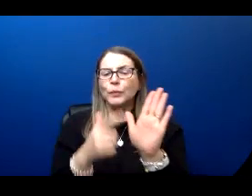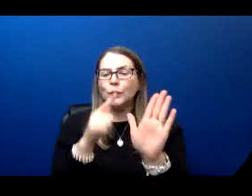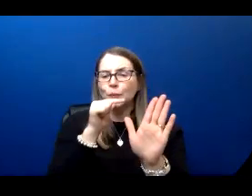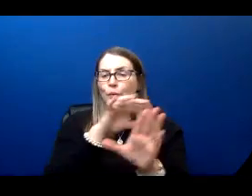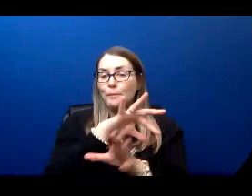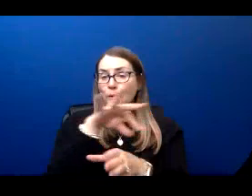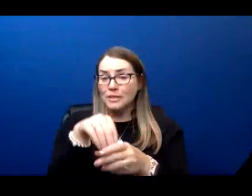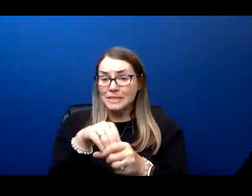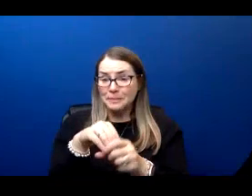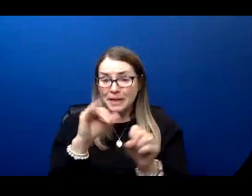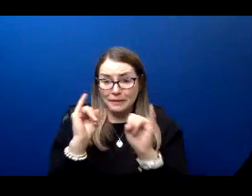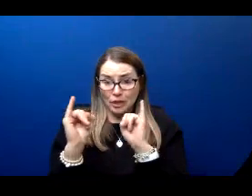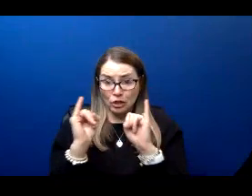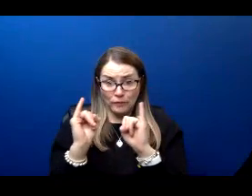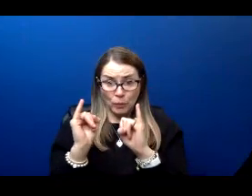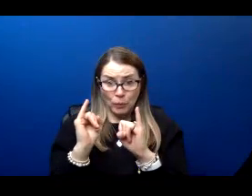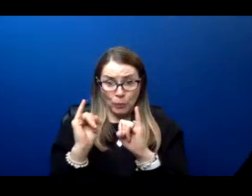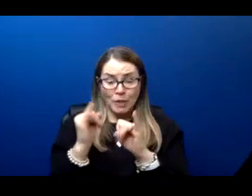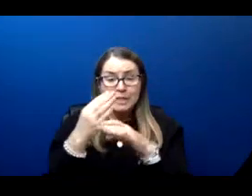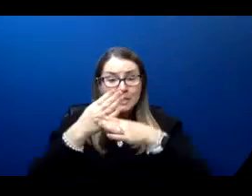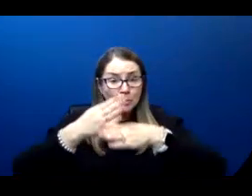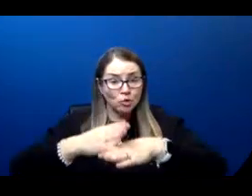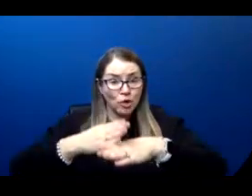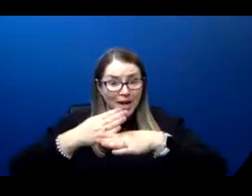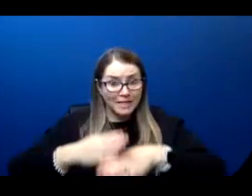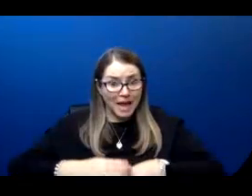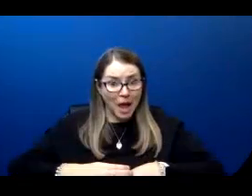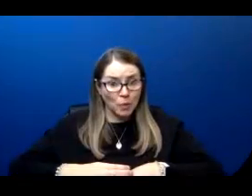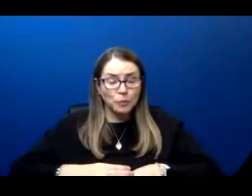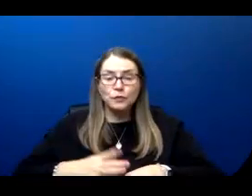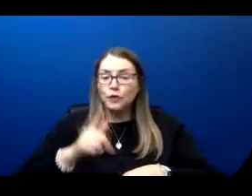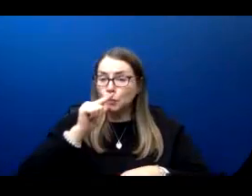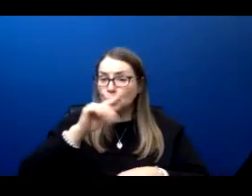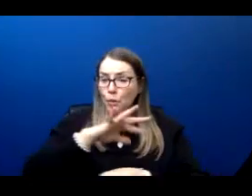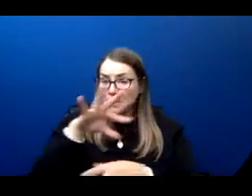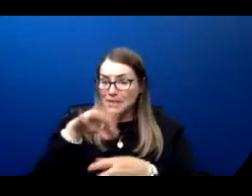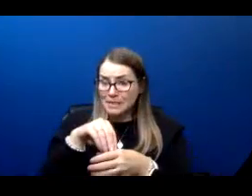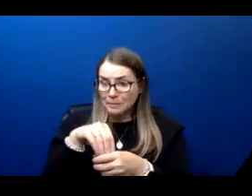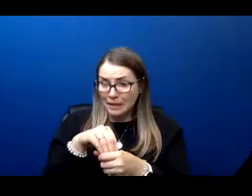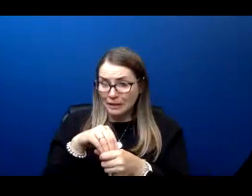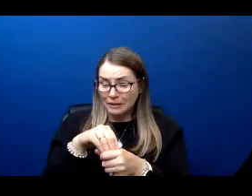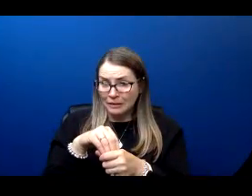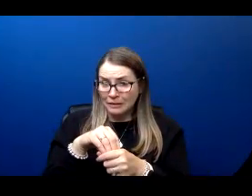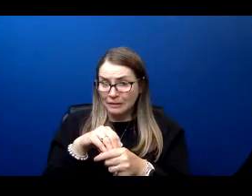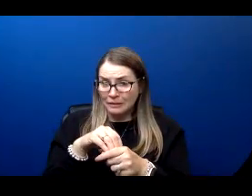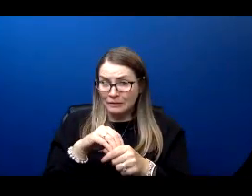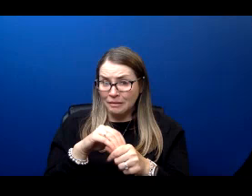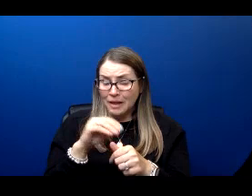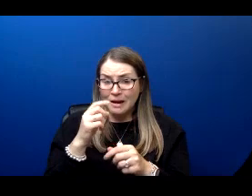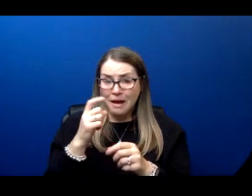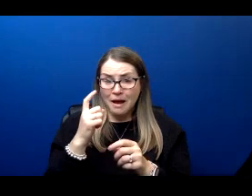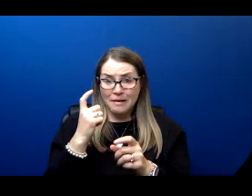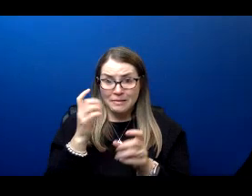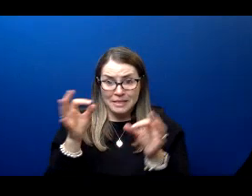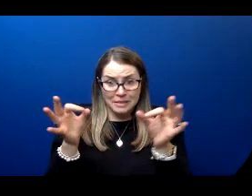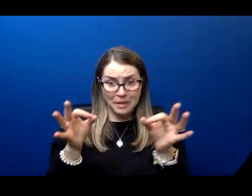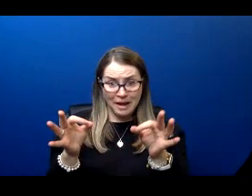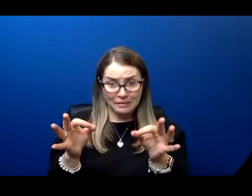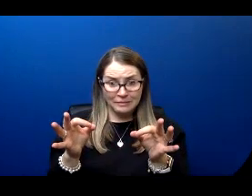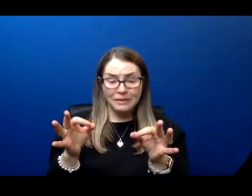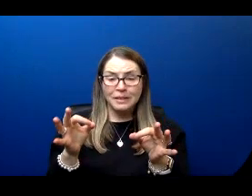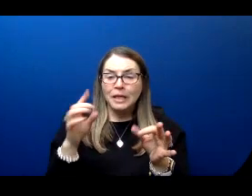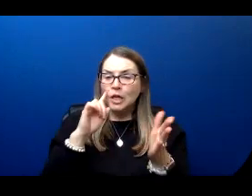in the interviews. So here's a breakdown of who participated. Like I say, the purpose of the interviews was to